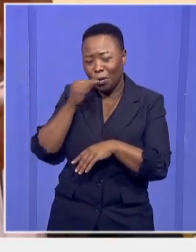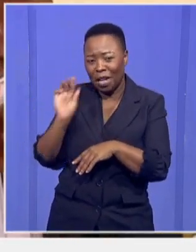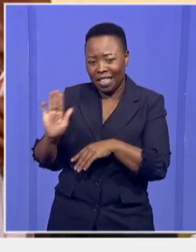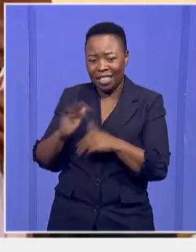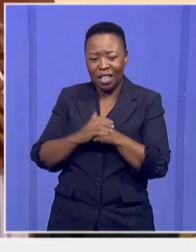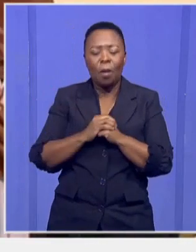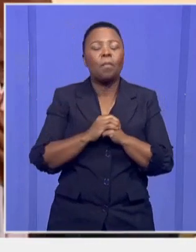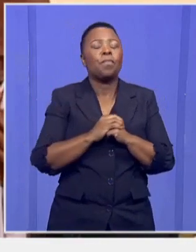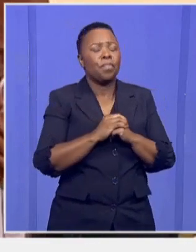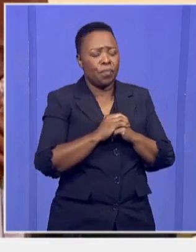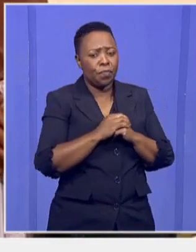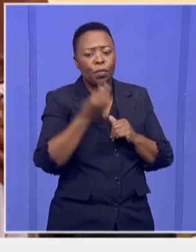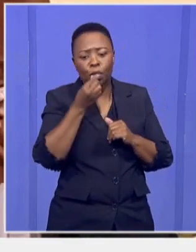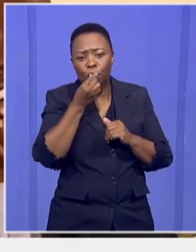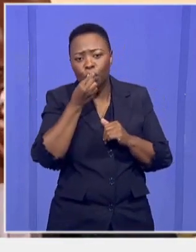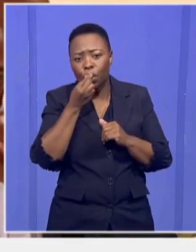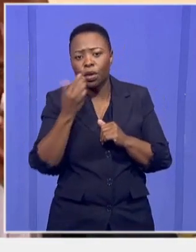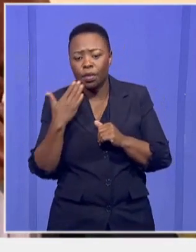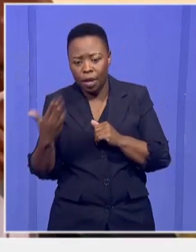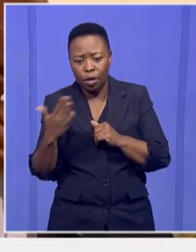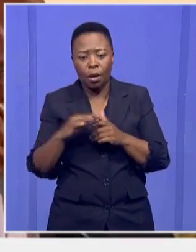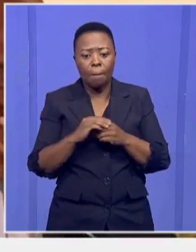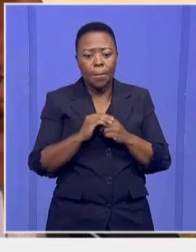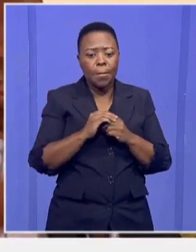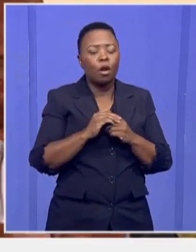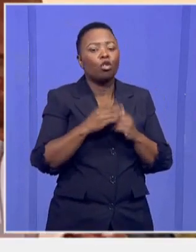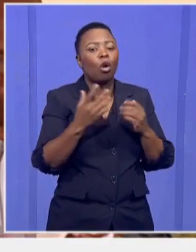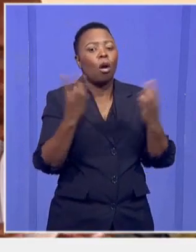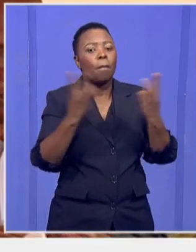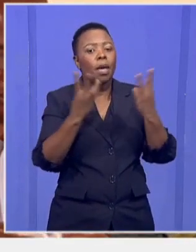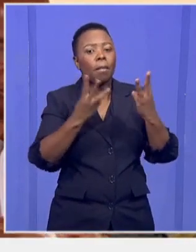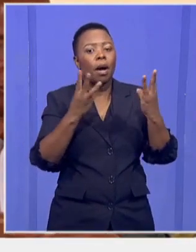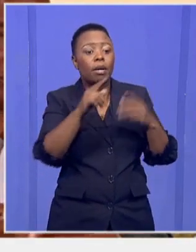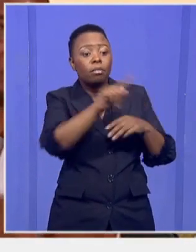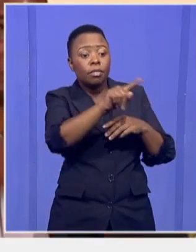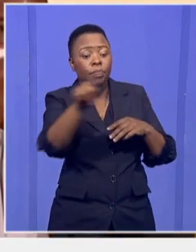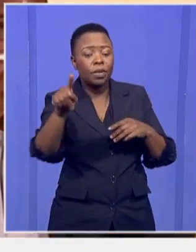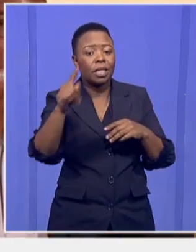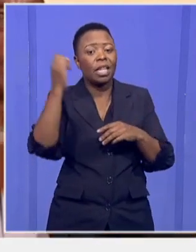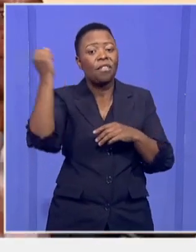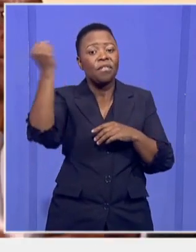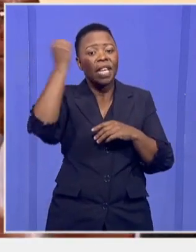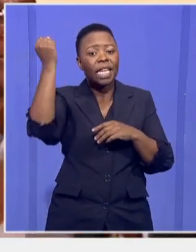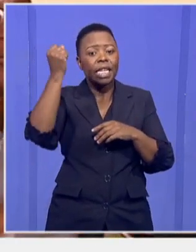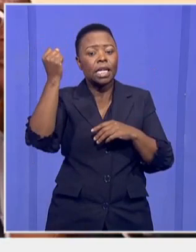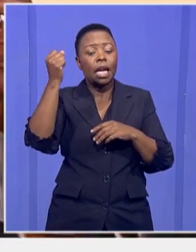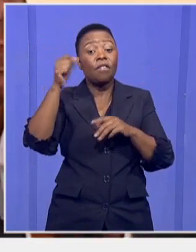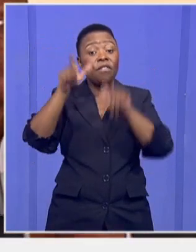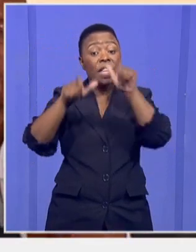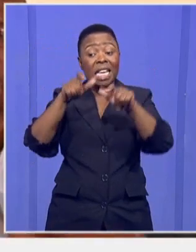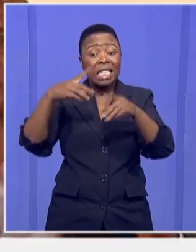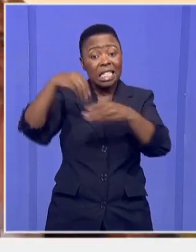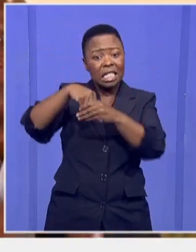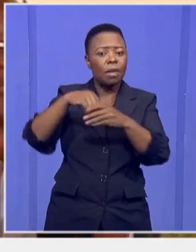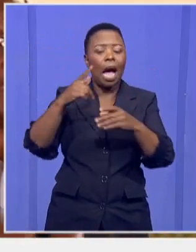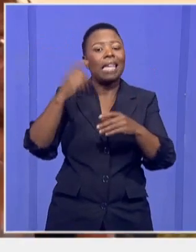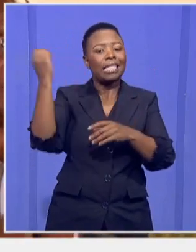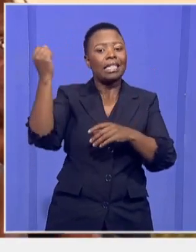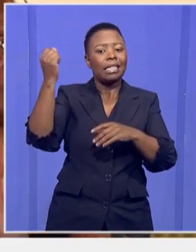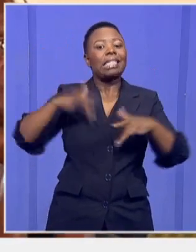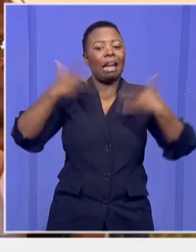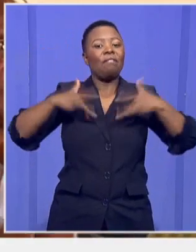I wouldn't call our citizens victims. They are survivors. That's how I regard